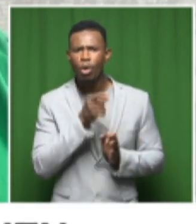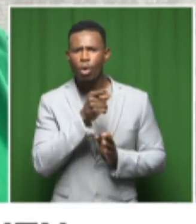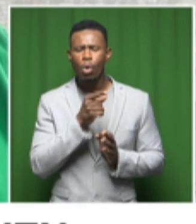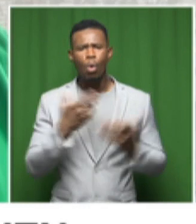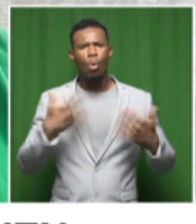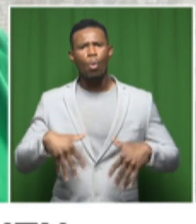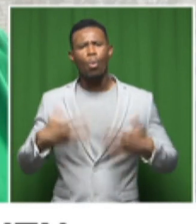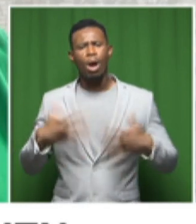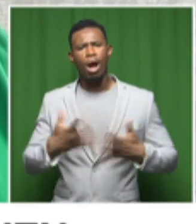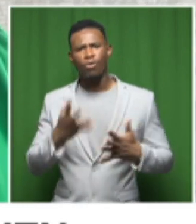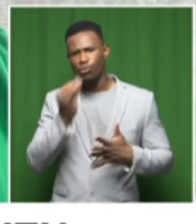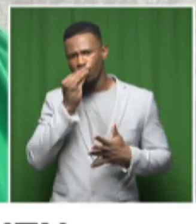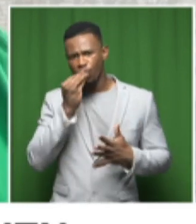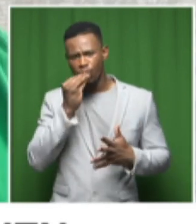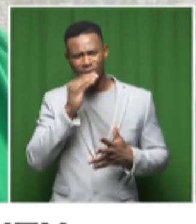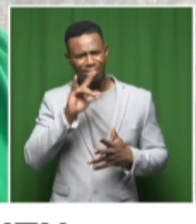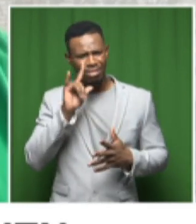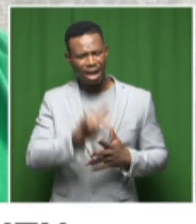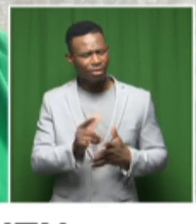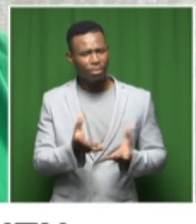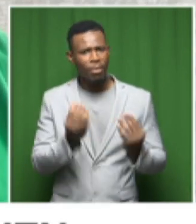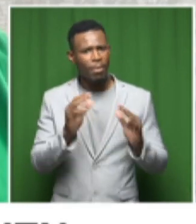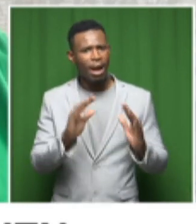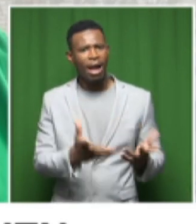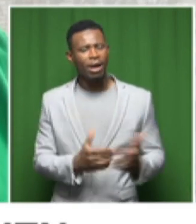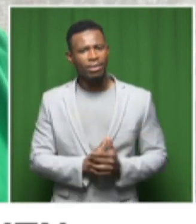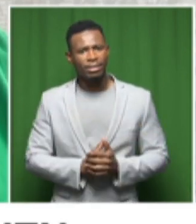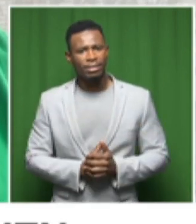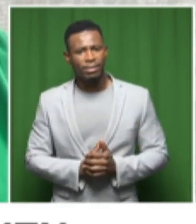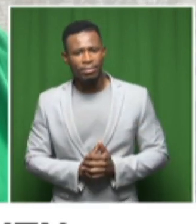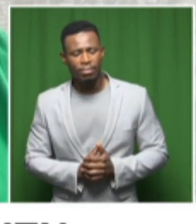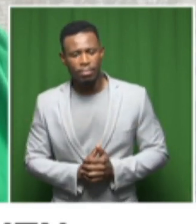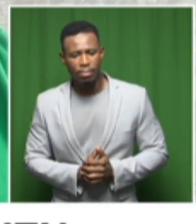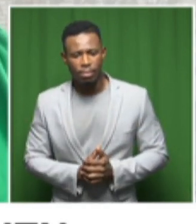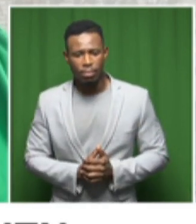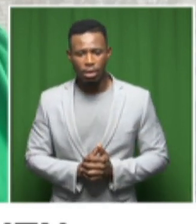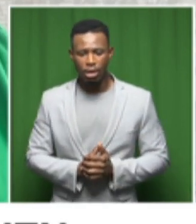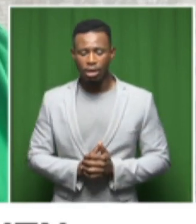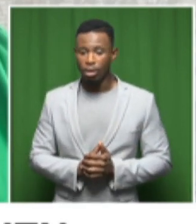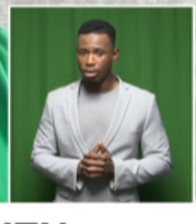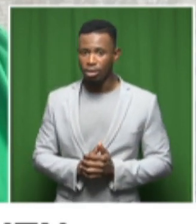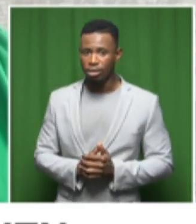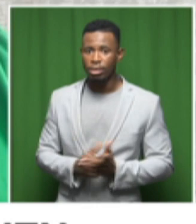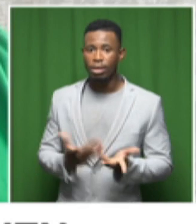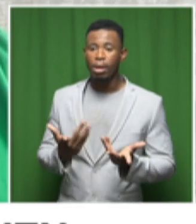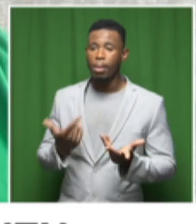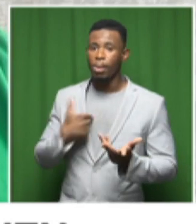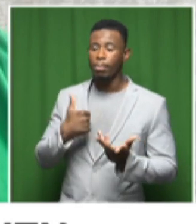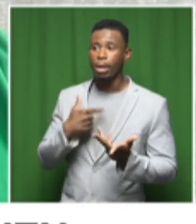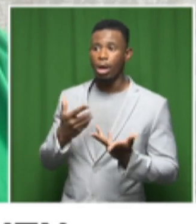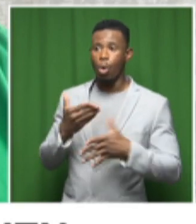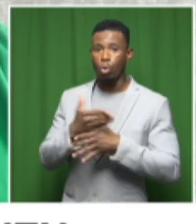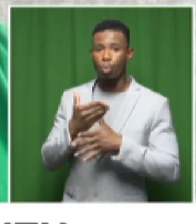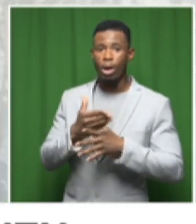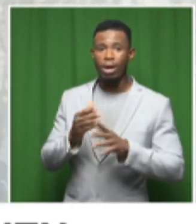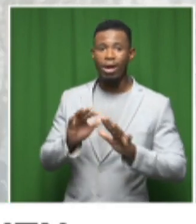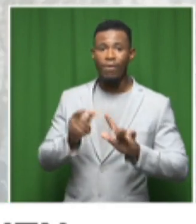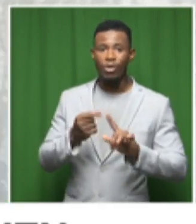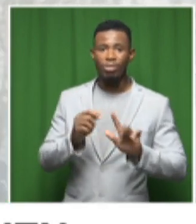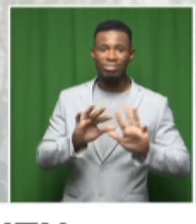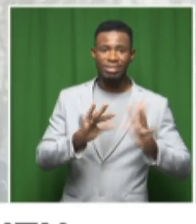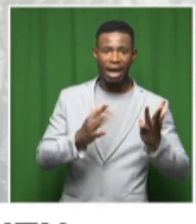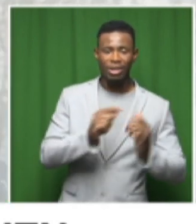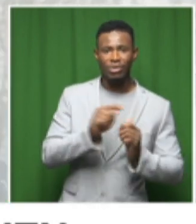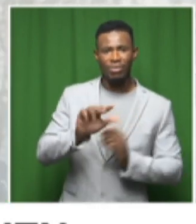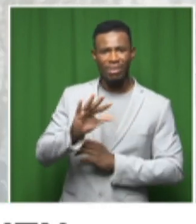this love and passion for food and cooking. Oh, basically, I worked a 9 to 5 and I didn't like